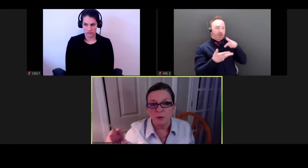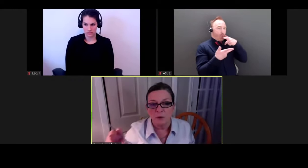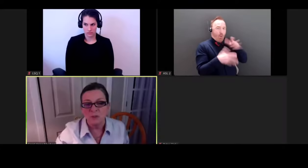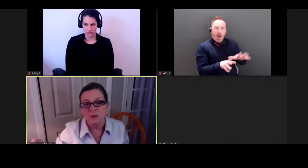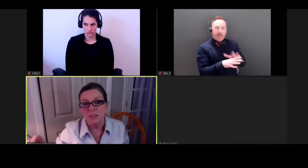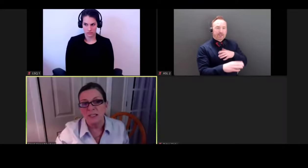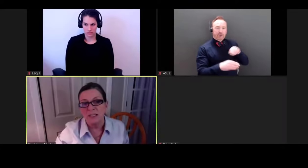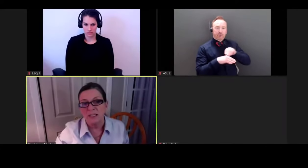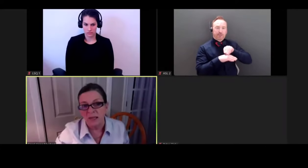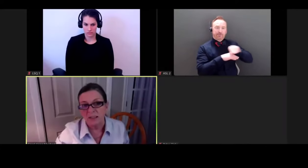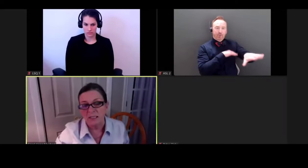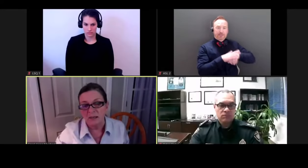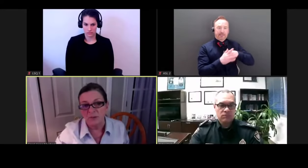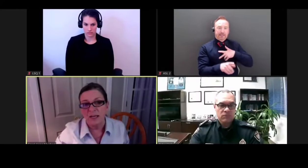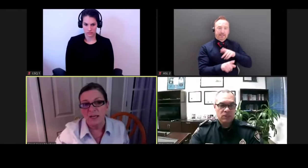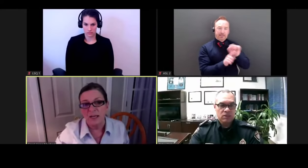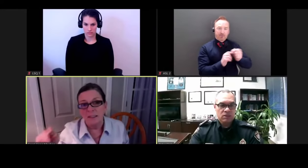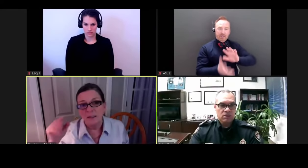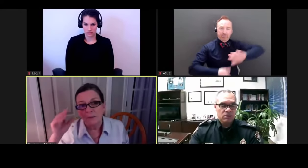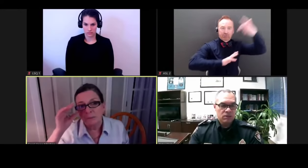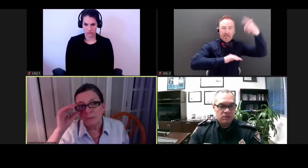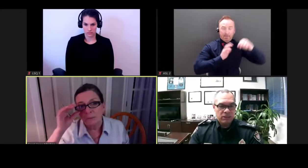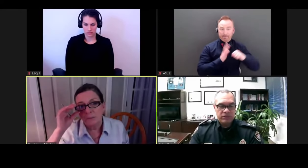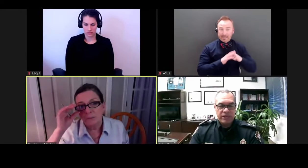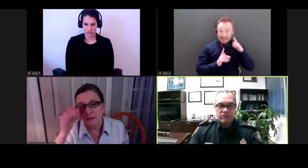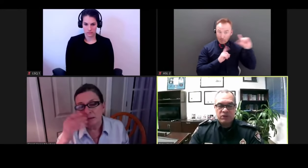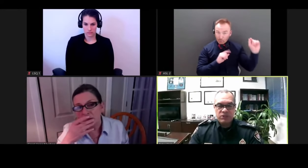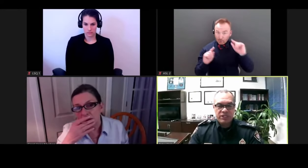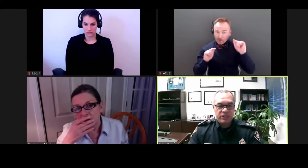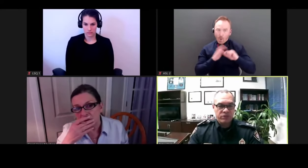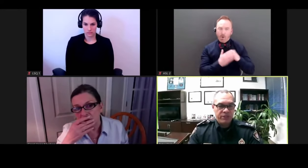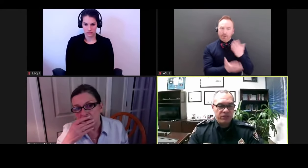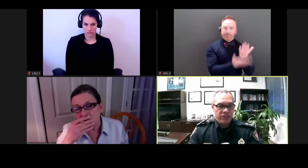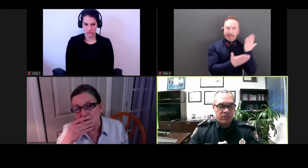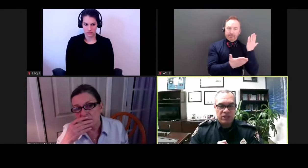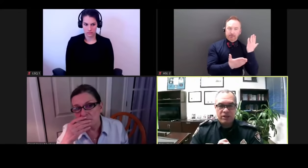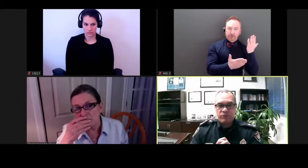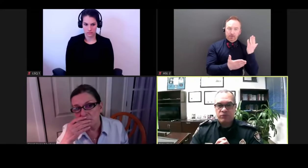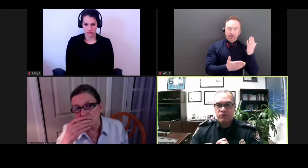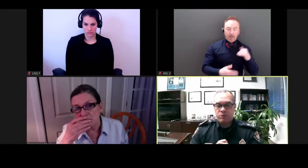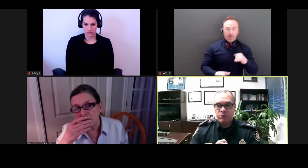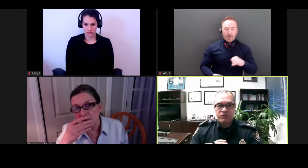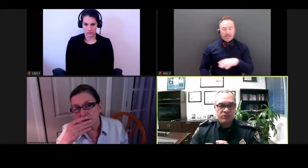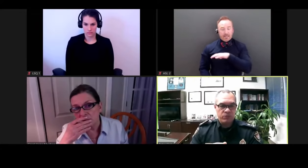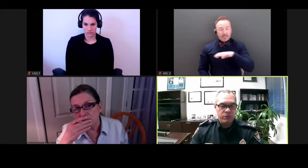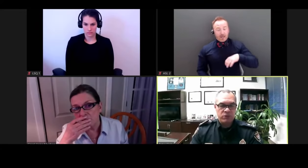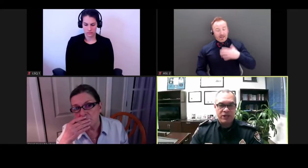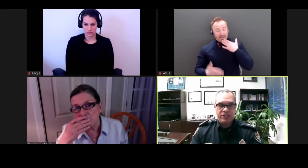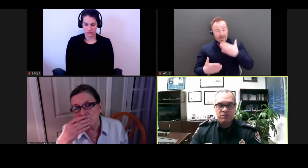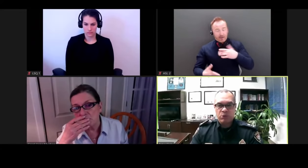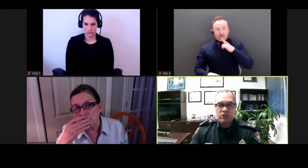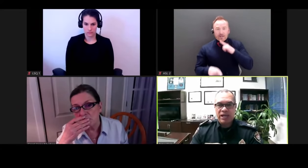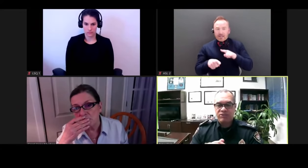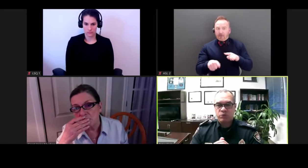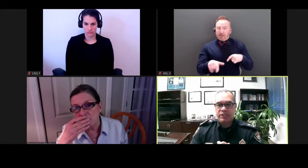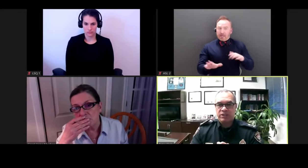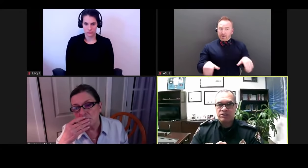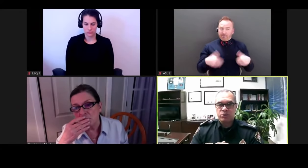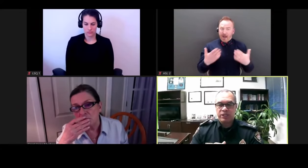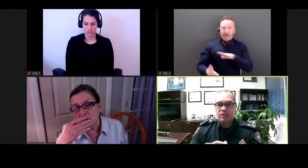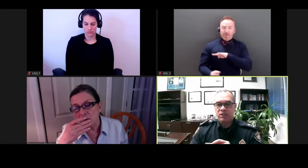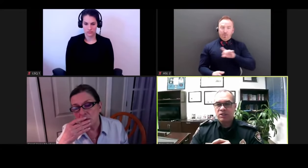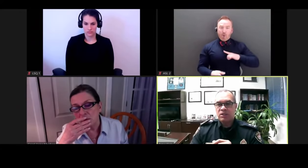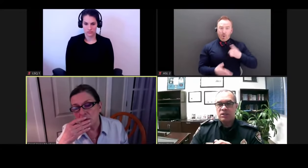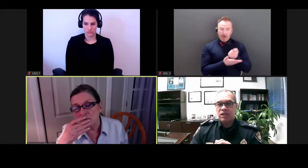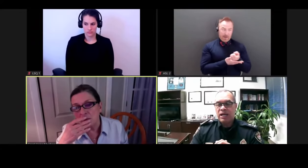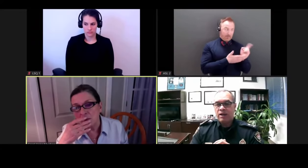those rumors or is that in fact a fact? Well, thank you very much, Councillor Mann. I think from the briefings that we provided the board last week and this